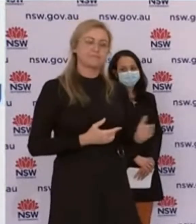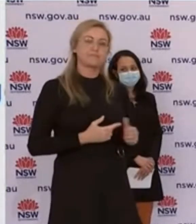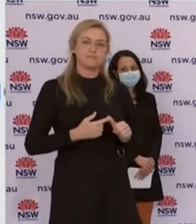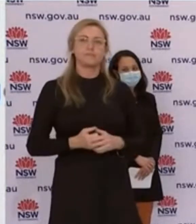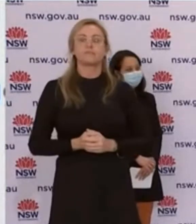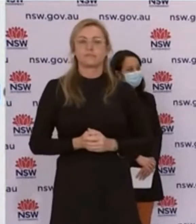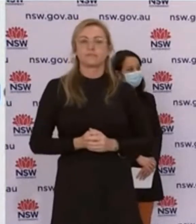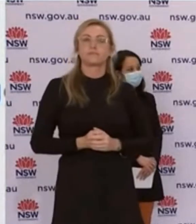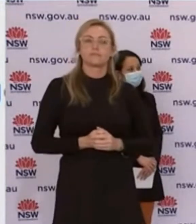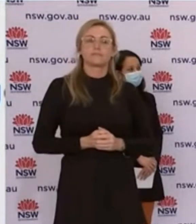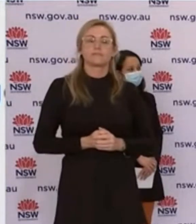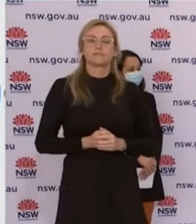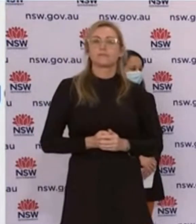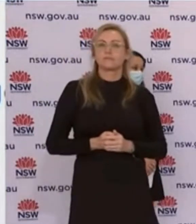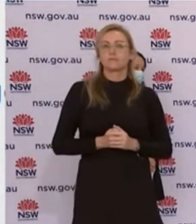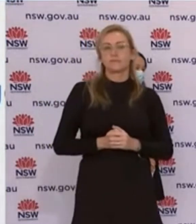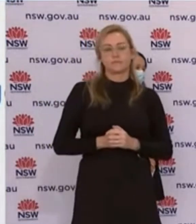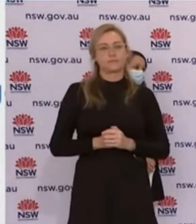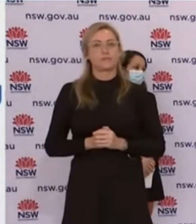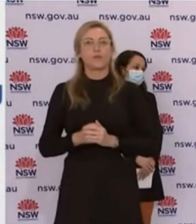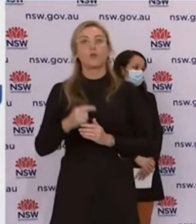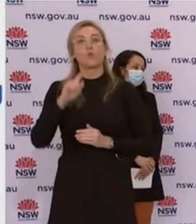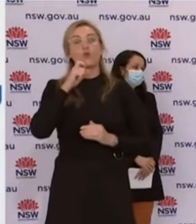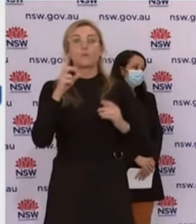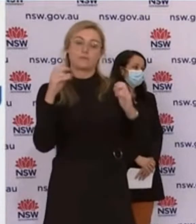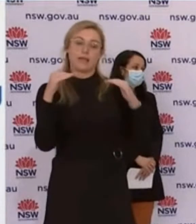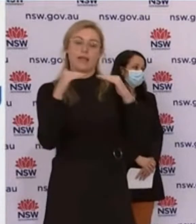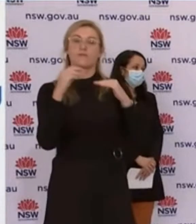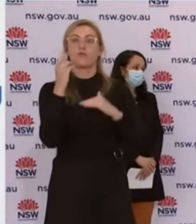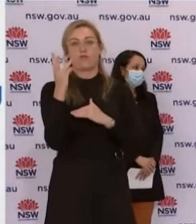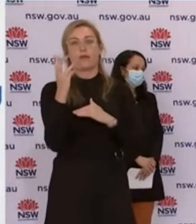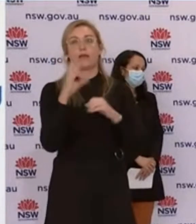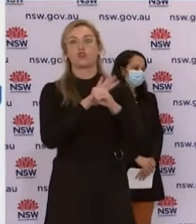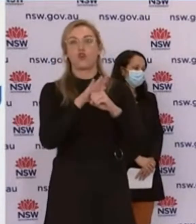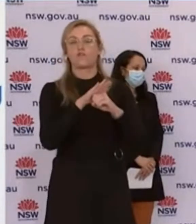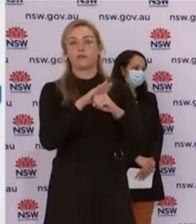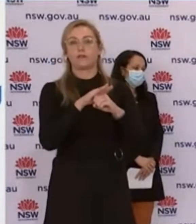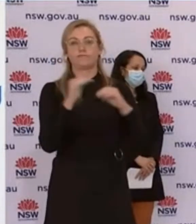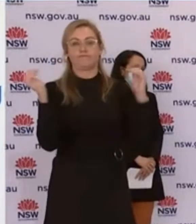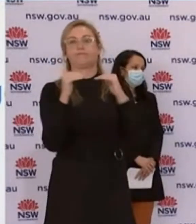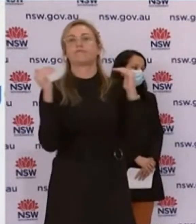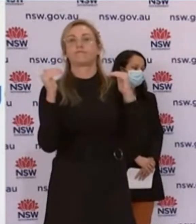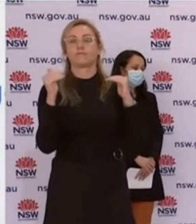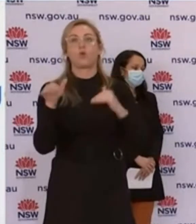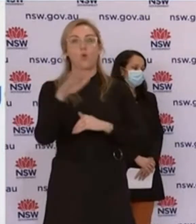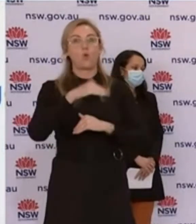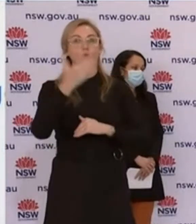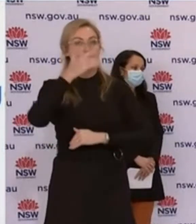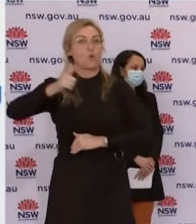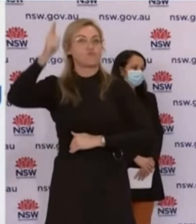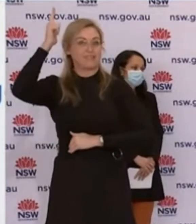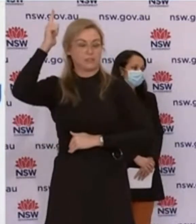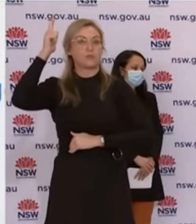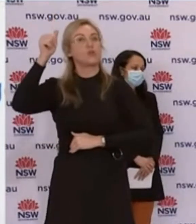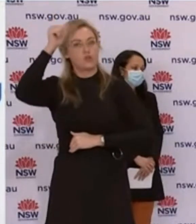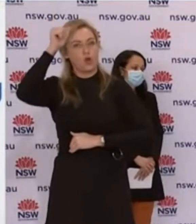as I said before, we'll be returning to our level 3 COVID restriction settings. All our school principals are aware of that. That has